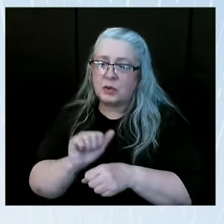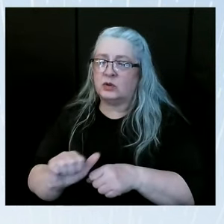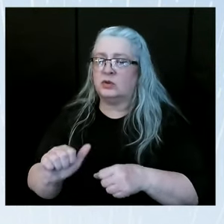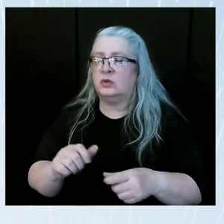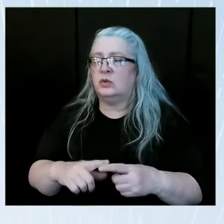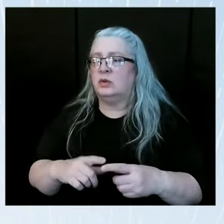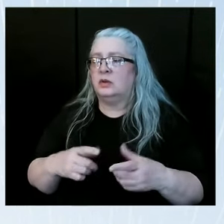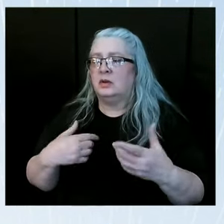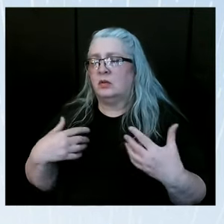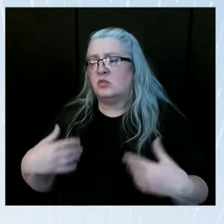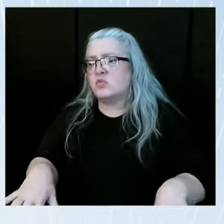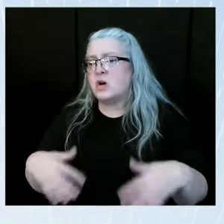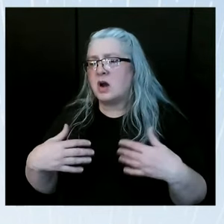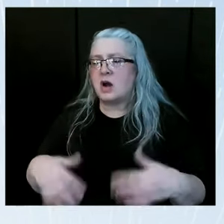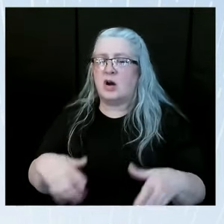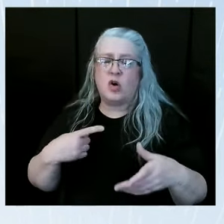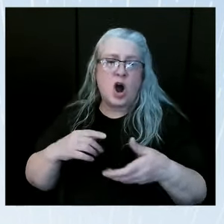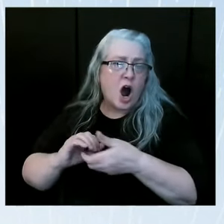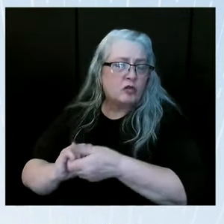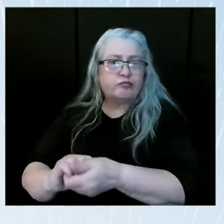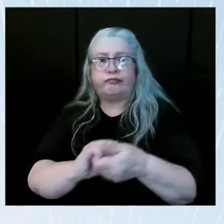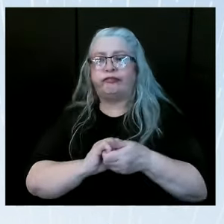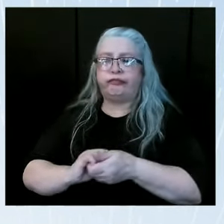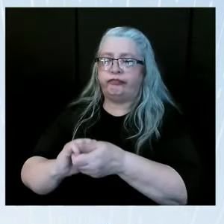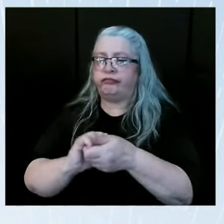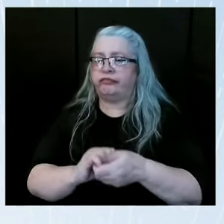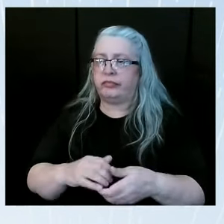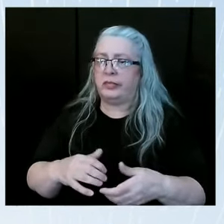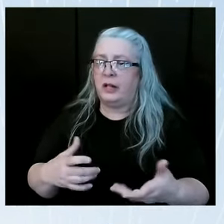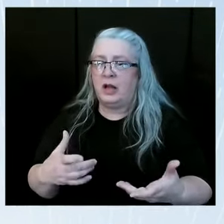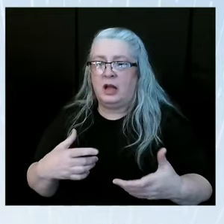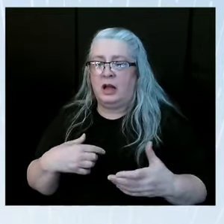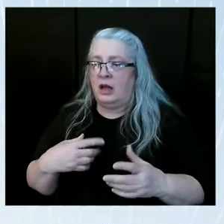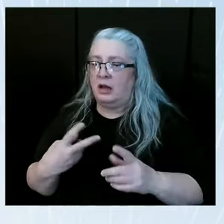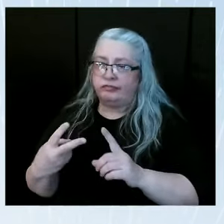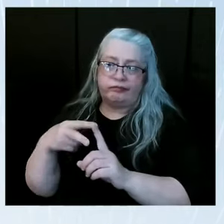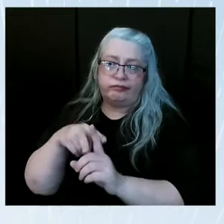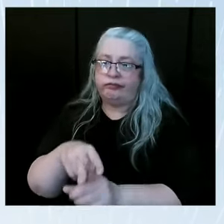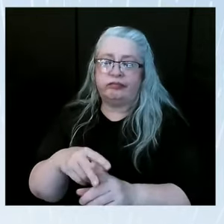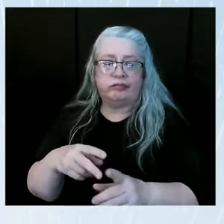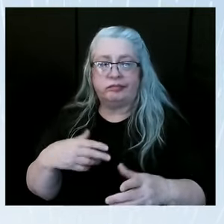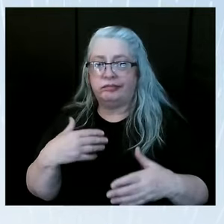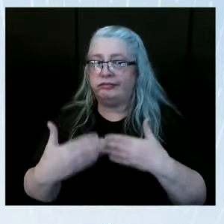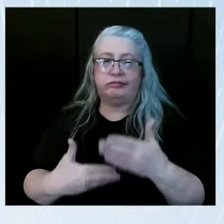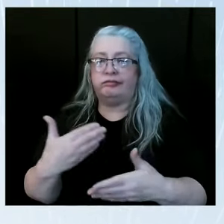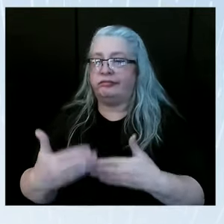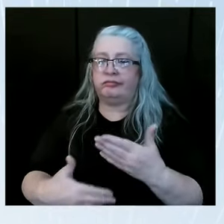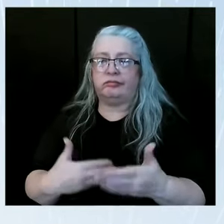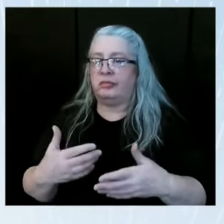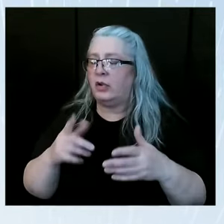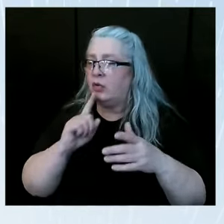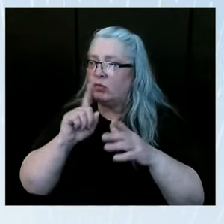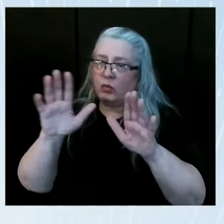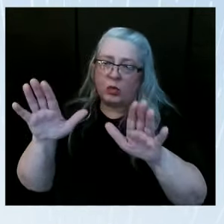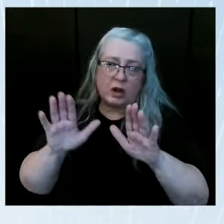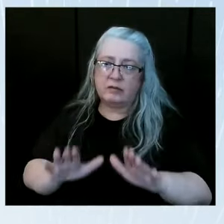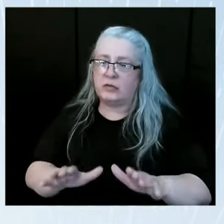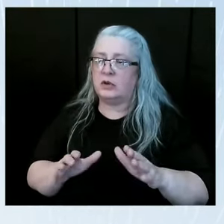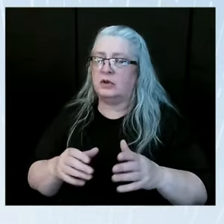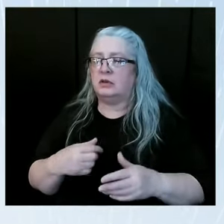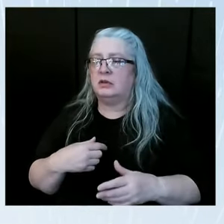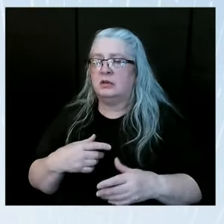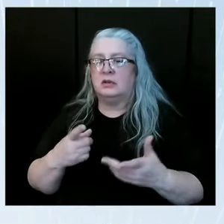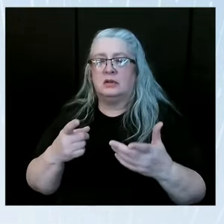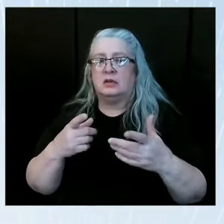and powerful that way, and hopefully creating a race to the top around the world. Thank you. Can we turn now